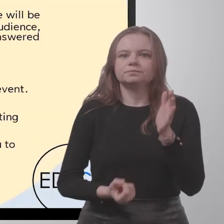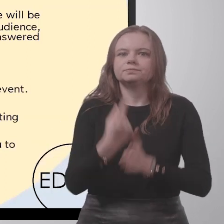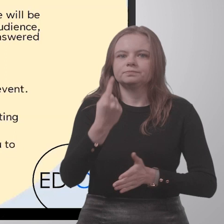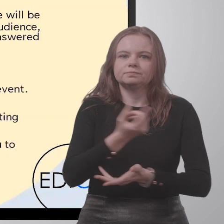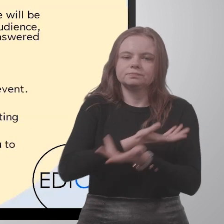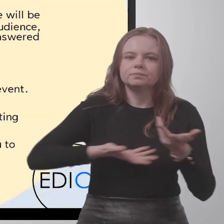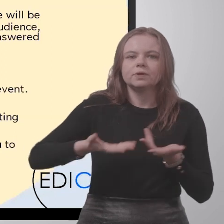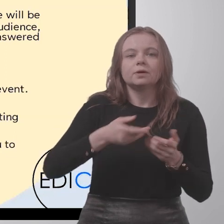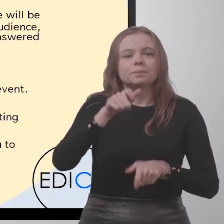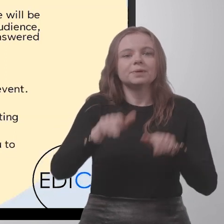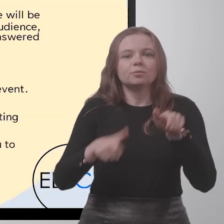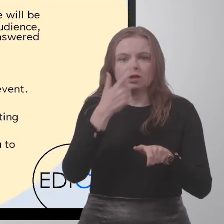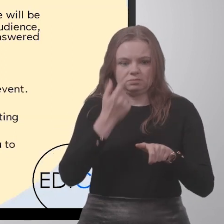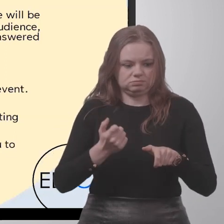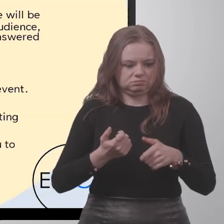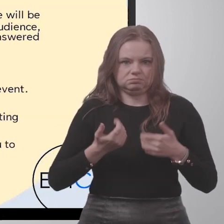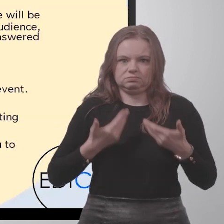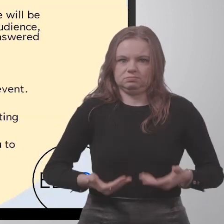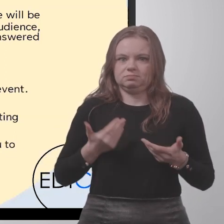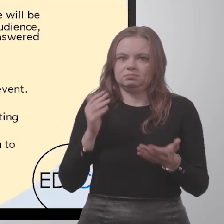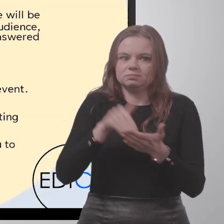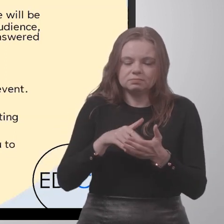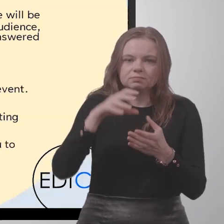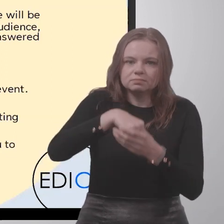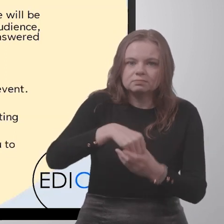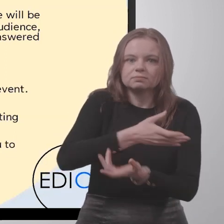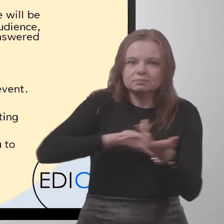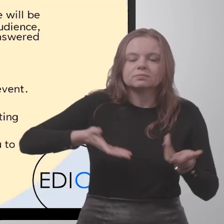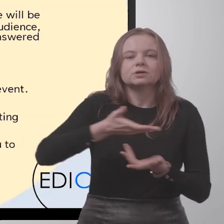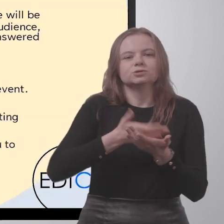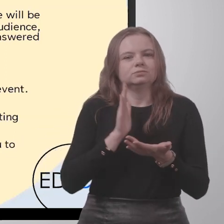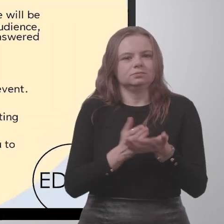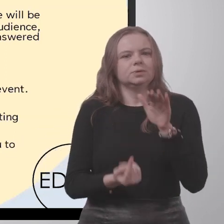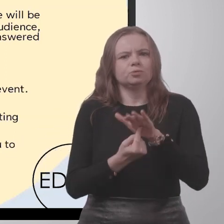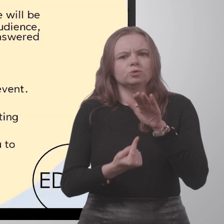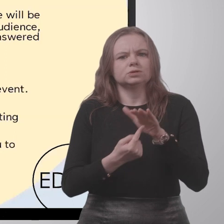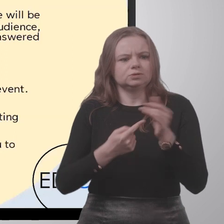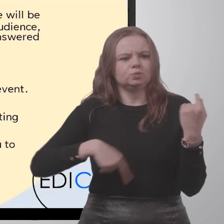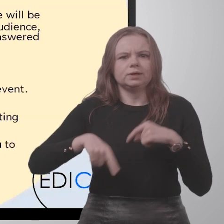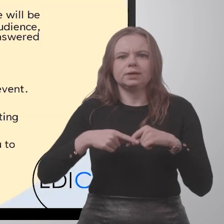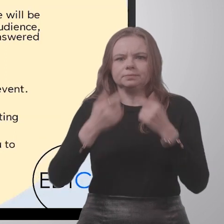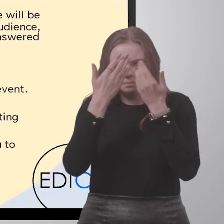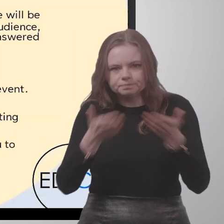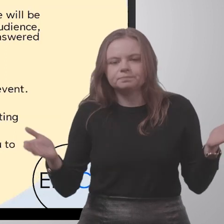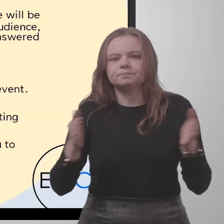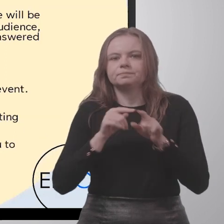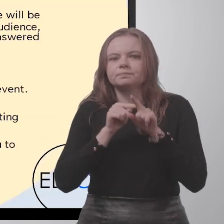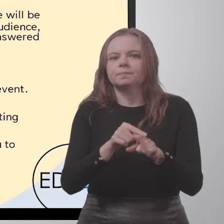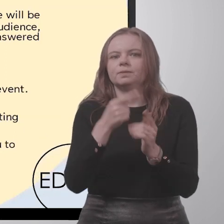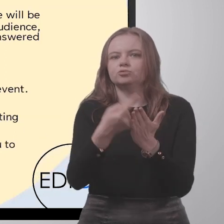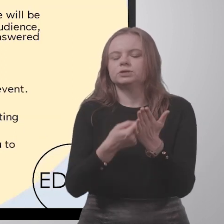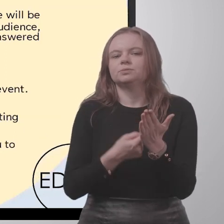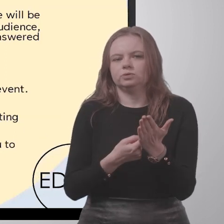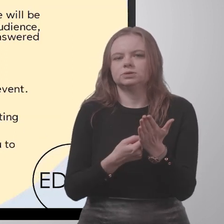platform for people literally to come as they are. So please, it's really important that we kind of adhere to these principles